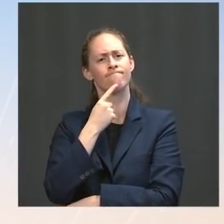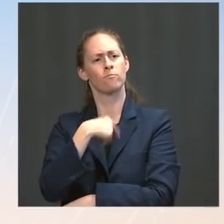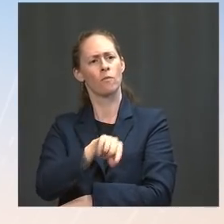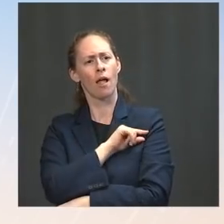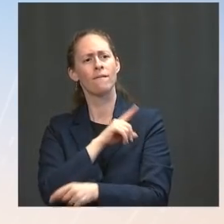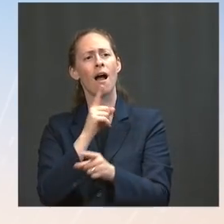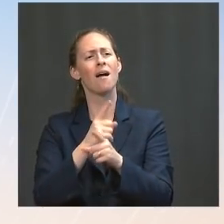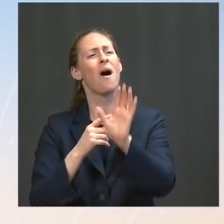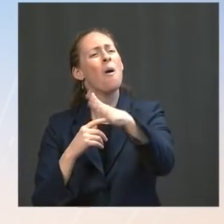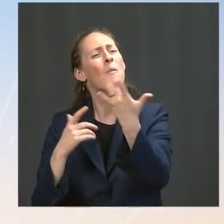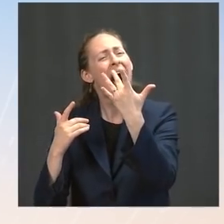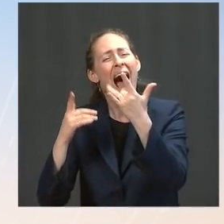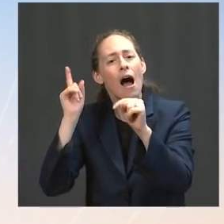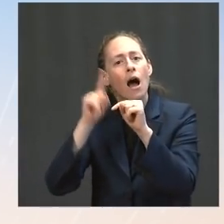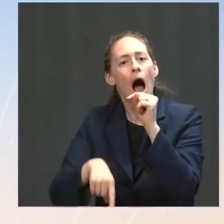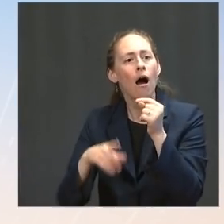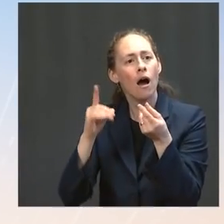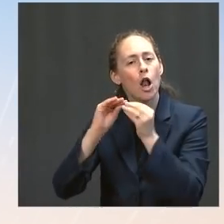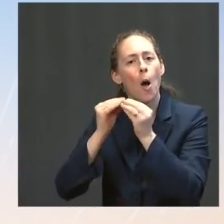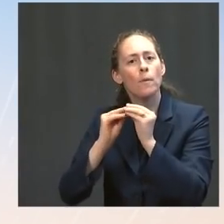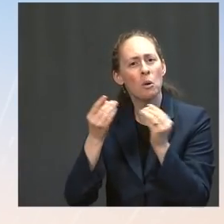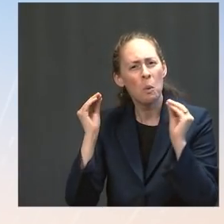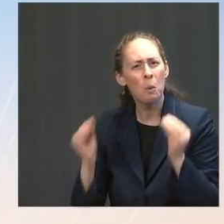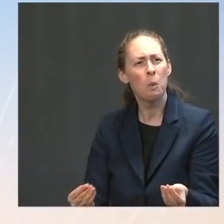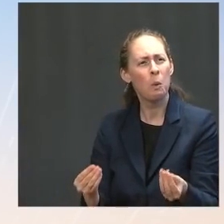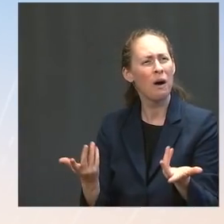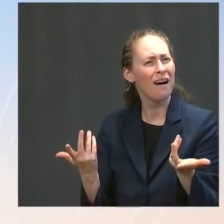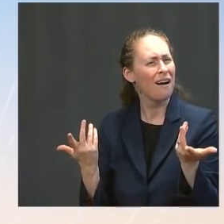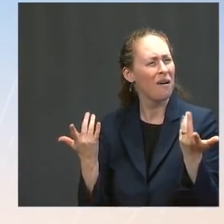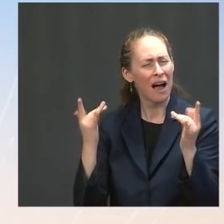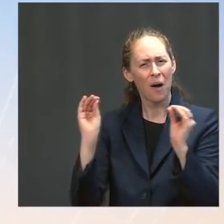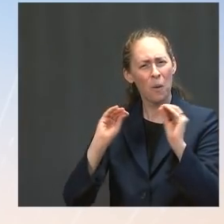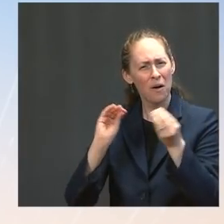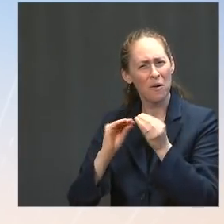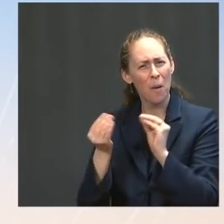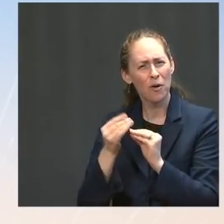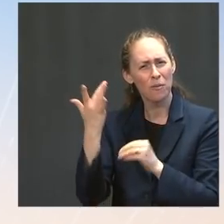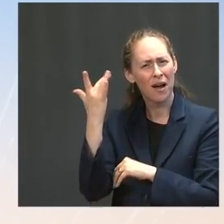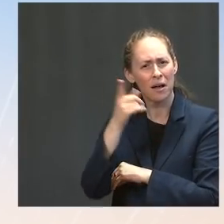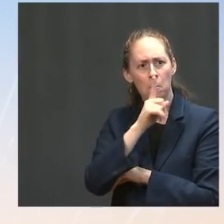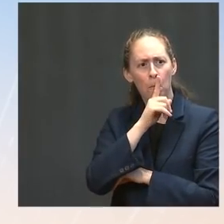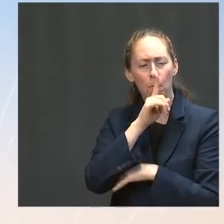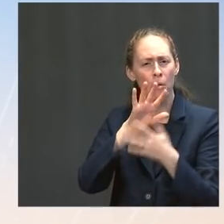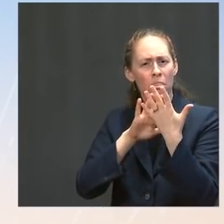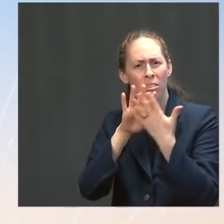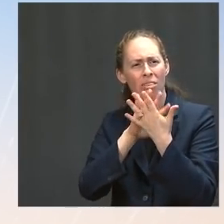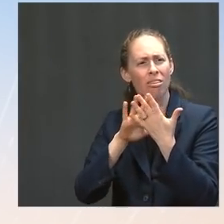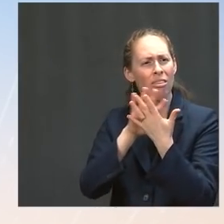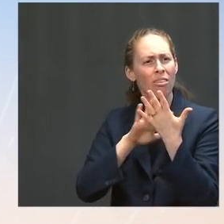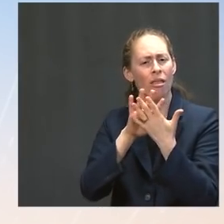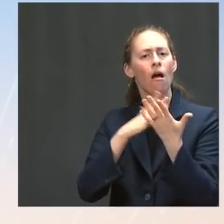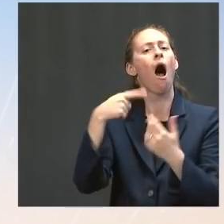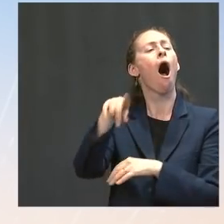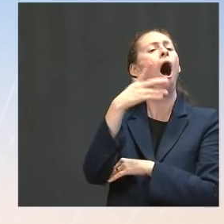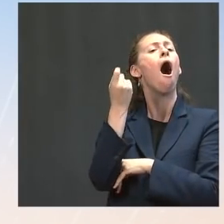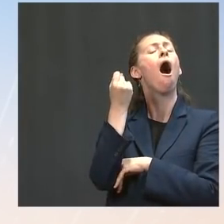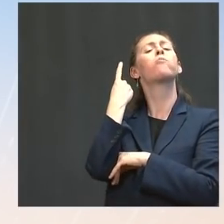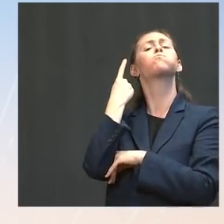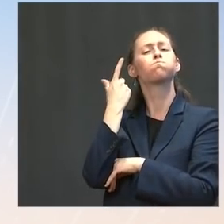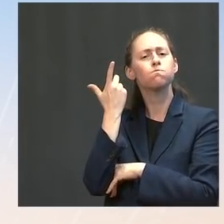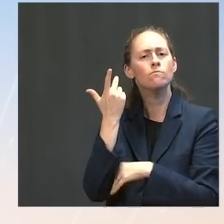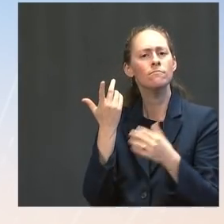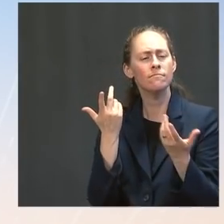evacuated. In the last 24 hours, we've been in contact with approximately 500. So we're looking at a relatively small population. We